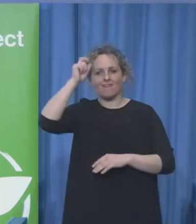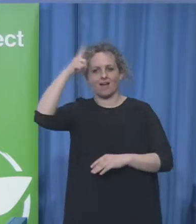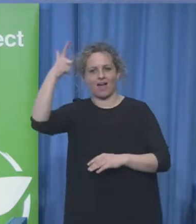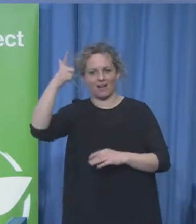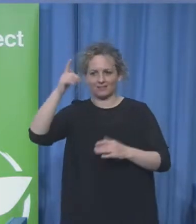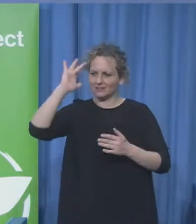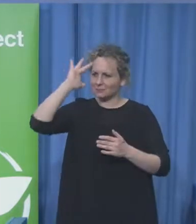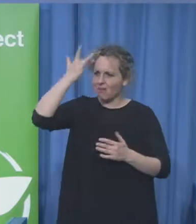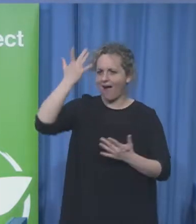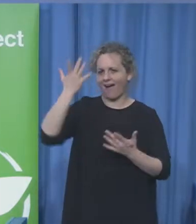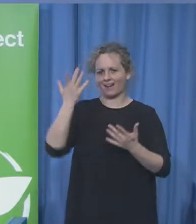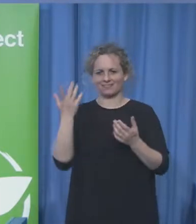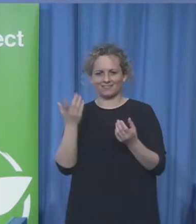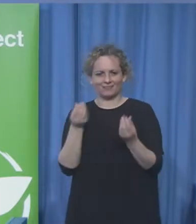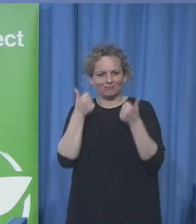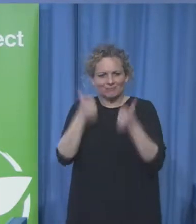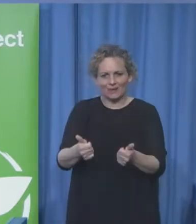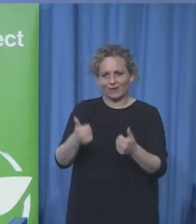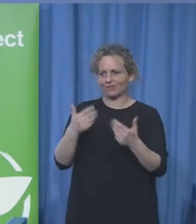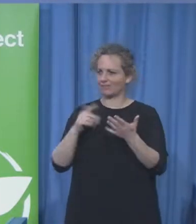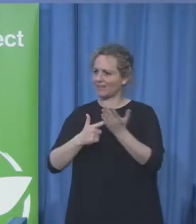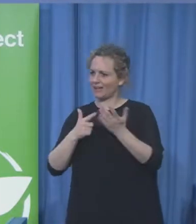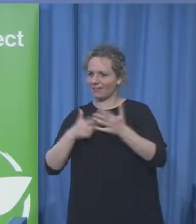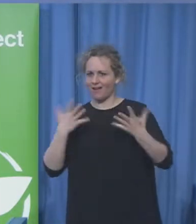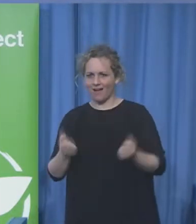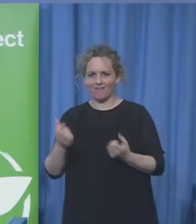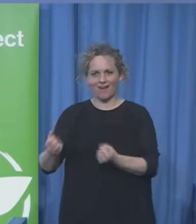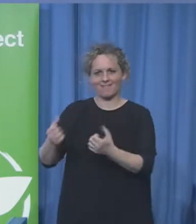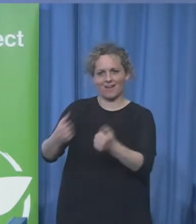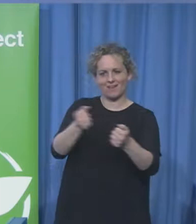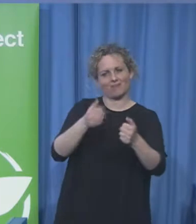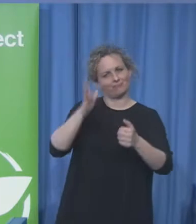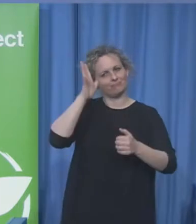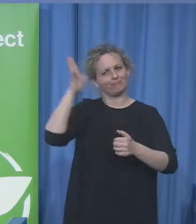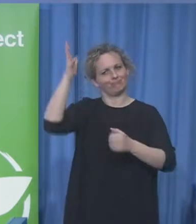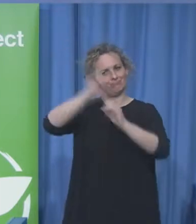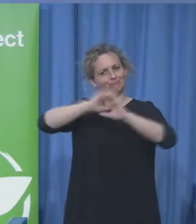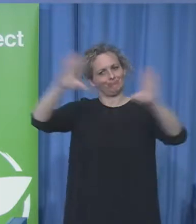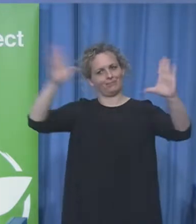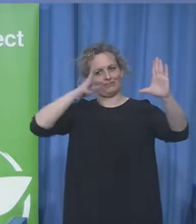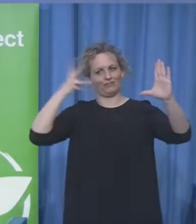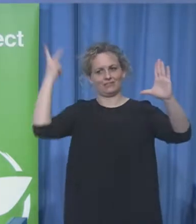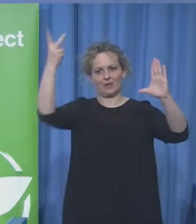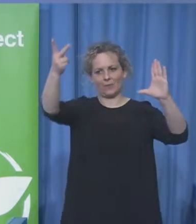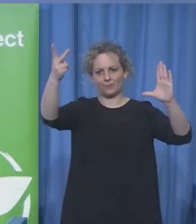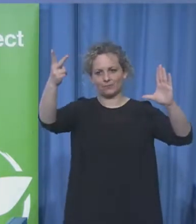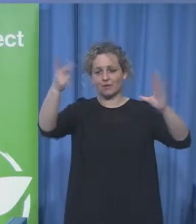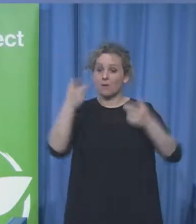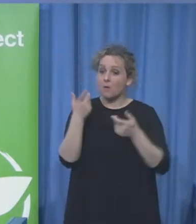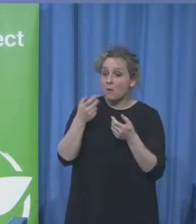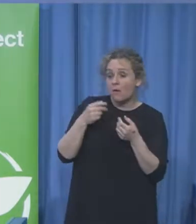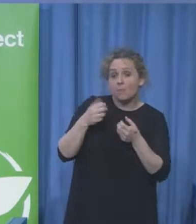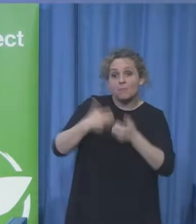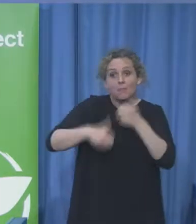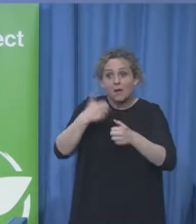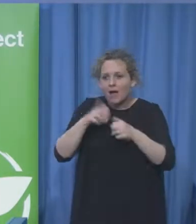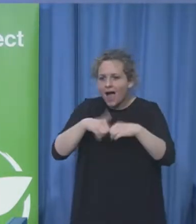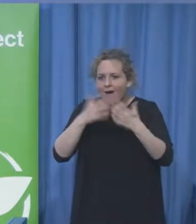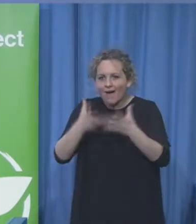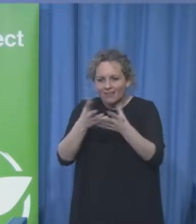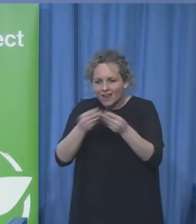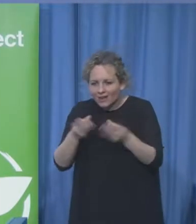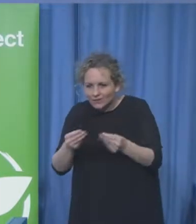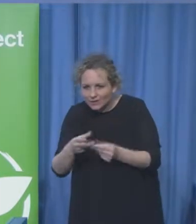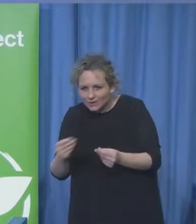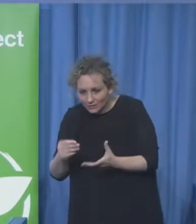of New York and bringing together our partners from the cities of Barcelona, London, Ecuador, and San